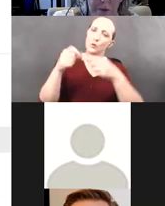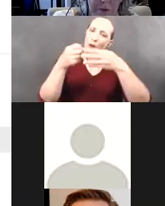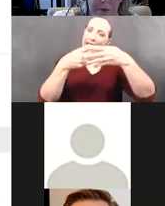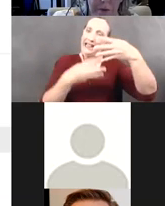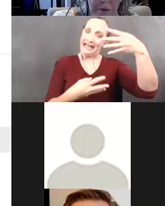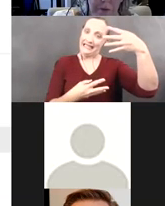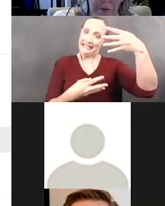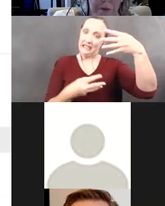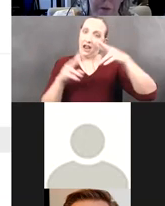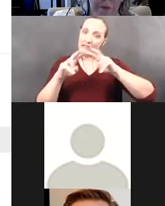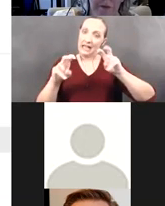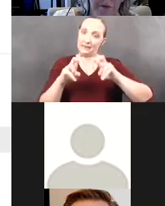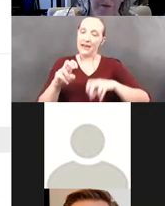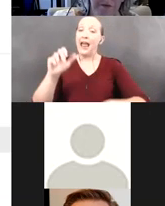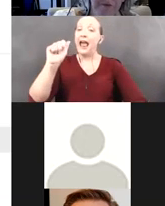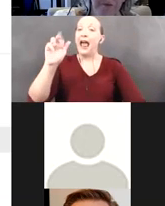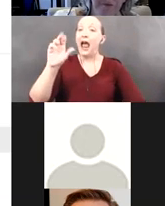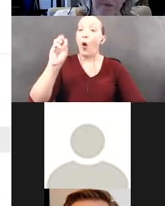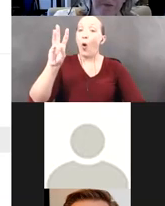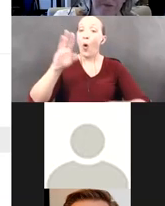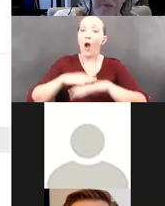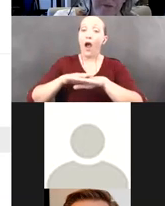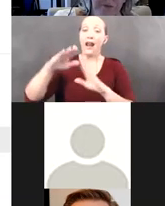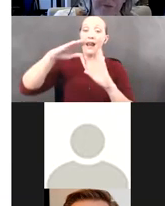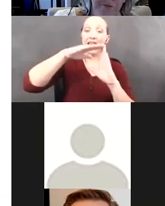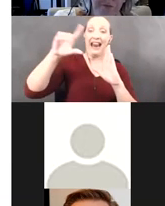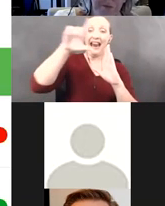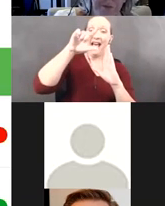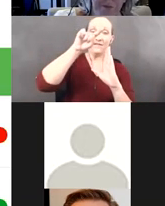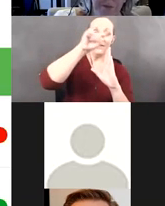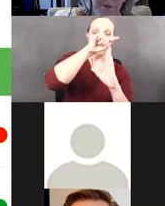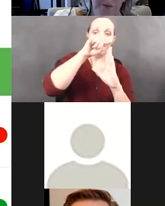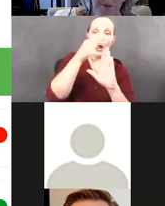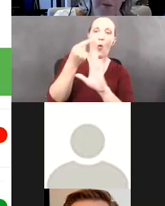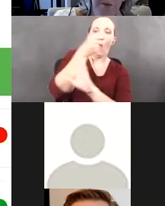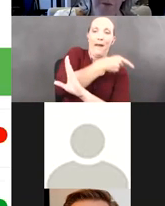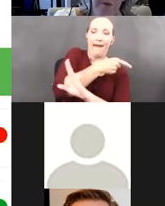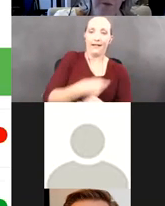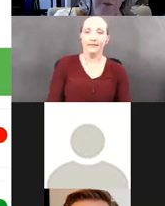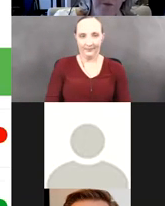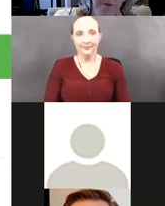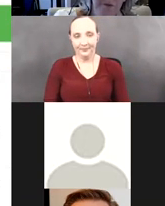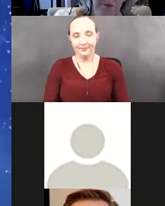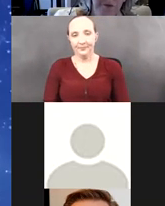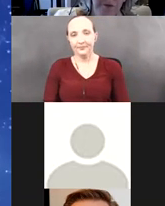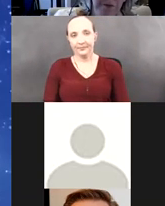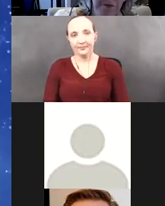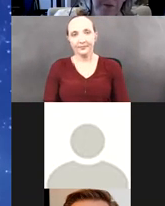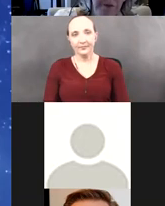todas las click on the exámenes, arrow on solo the tiene que top hacerle clic en esa left-hand side of your flechita que screen. está a la mano izquierda arriba.